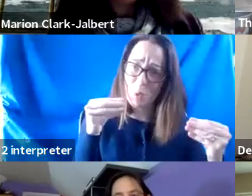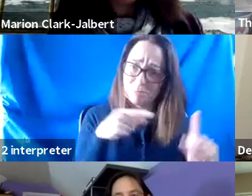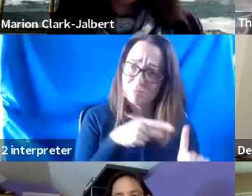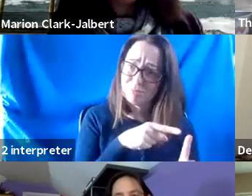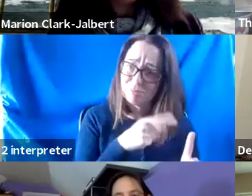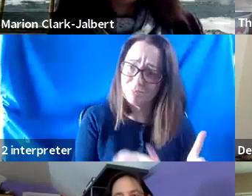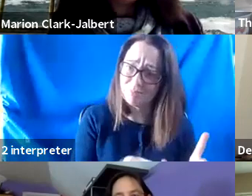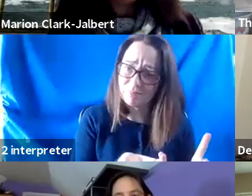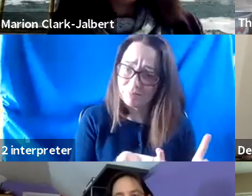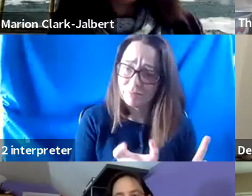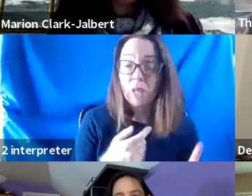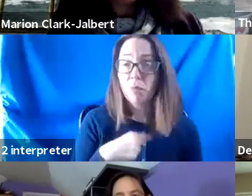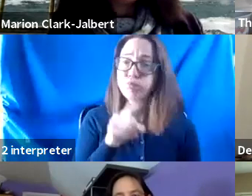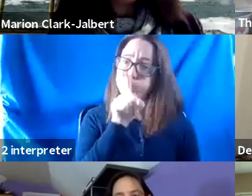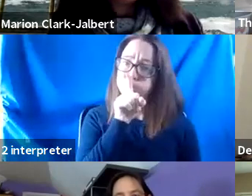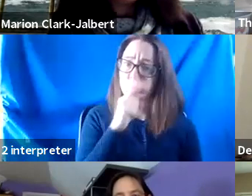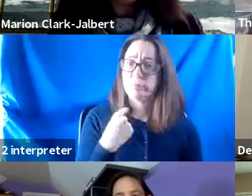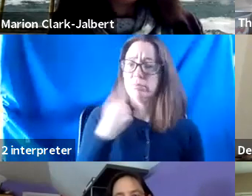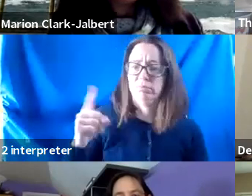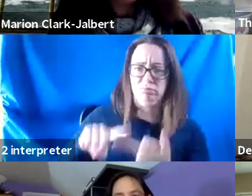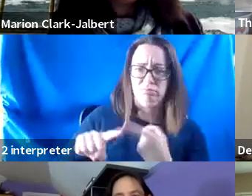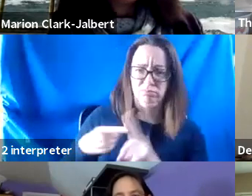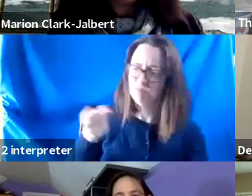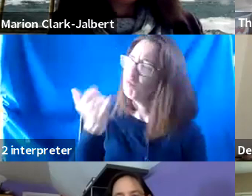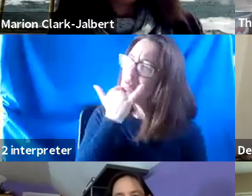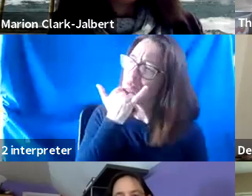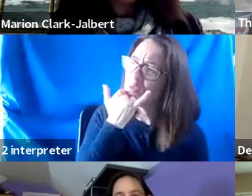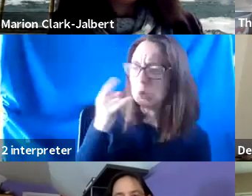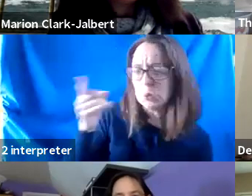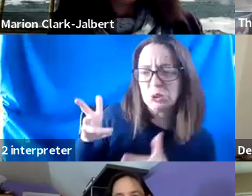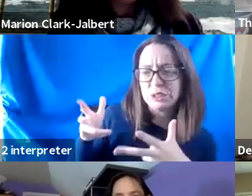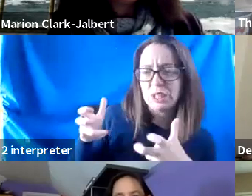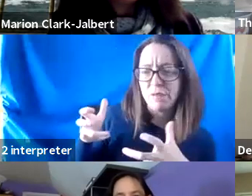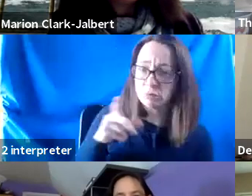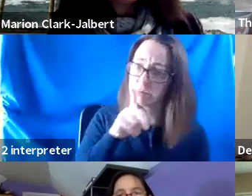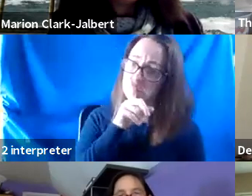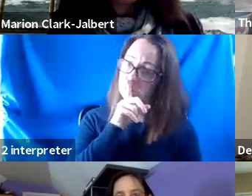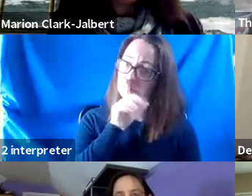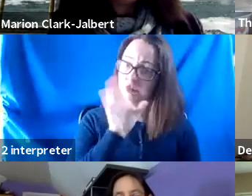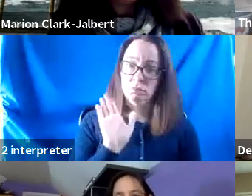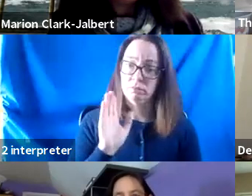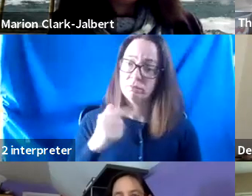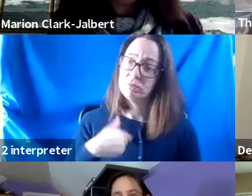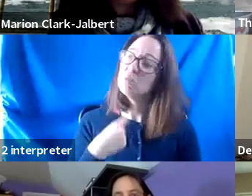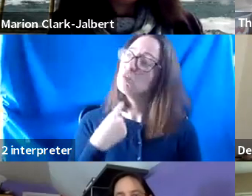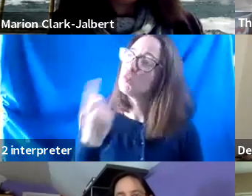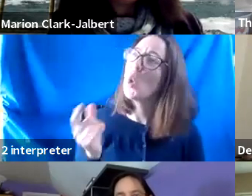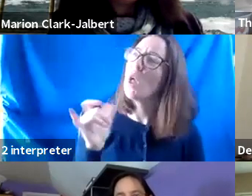was wrong. I didn't tell her that she was being selfish or irresponsible. I just said, this is what I'm doing. And guess what she